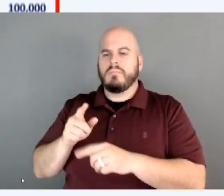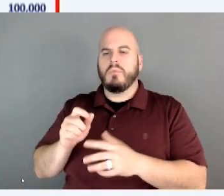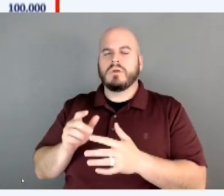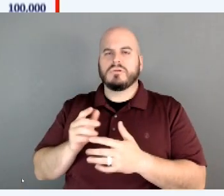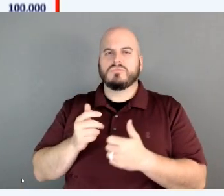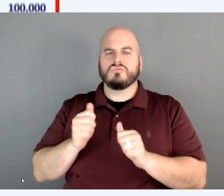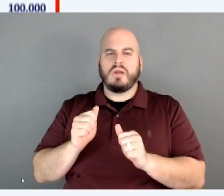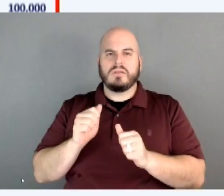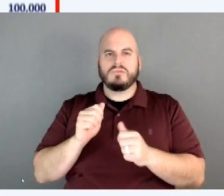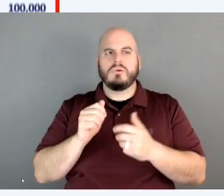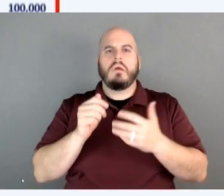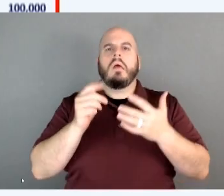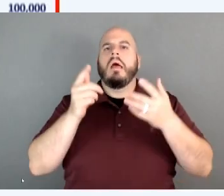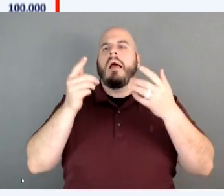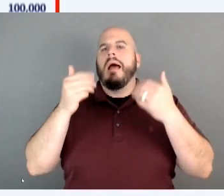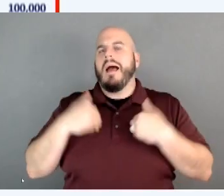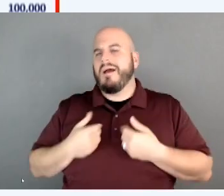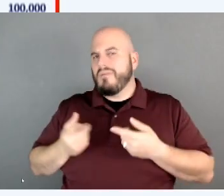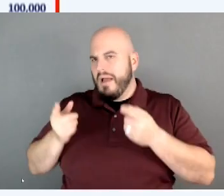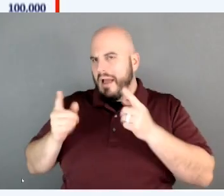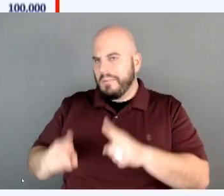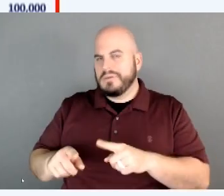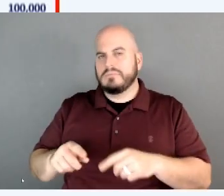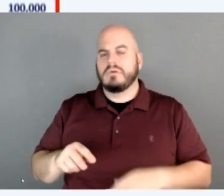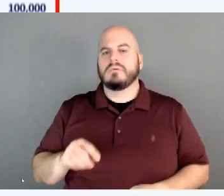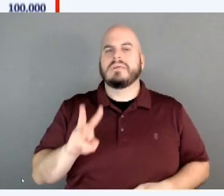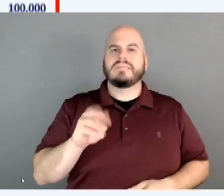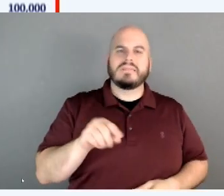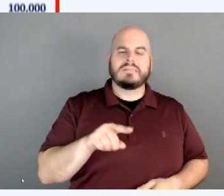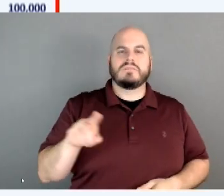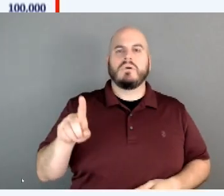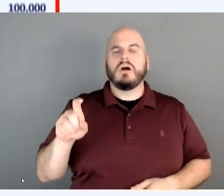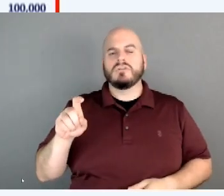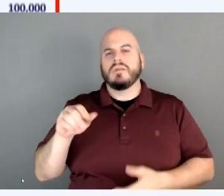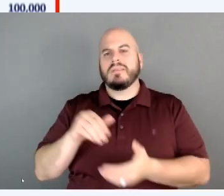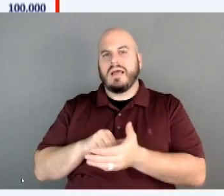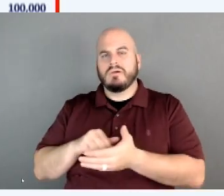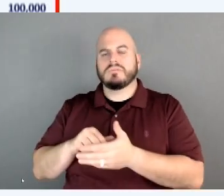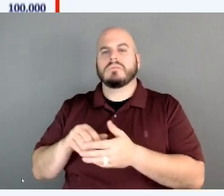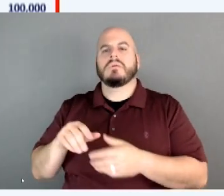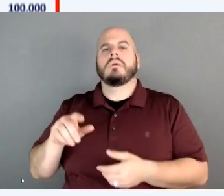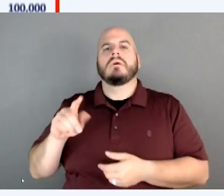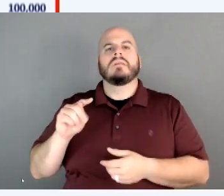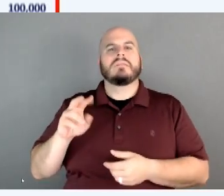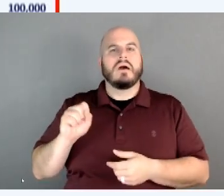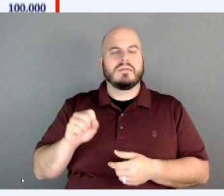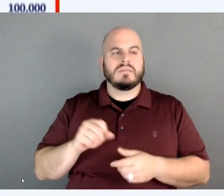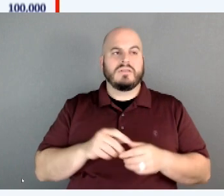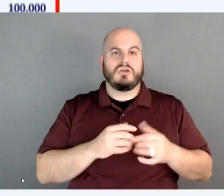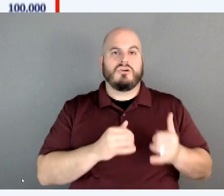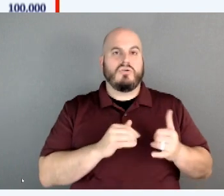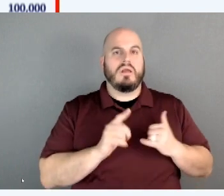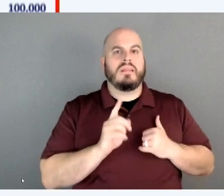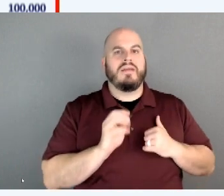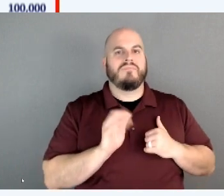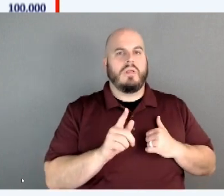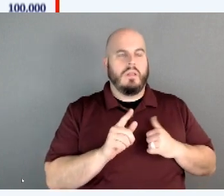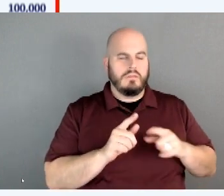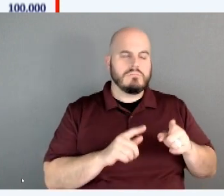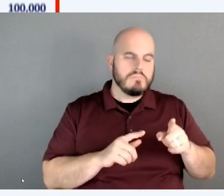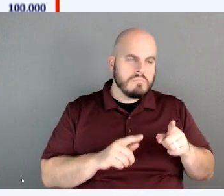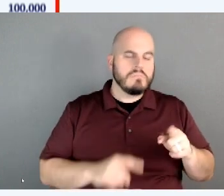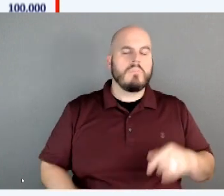zone of having 50,000 to 100,000 tons remaining at the existing landfill. There's two reasons for that. One is it's gonna make our